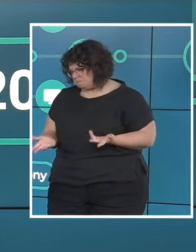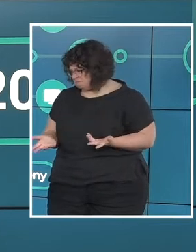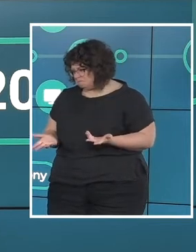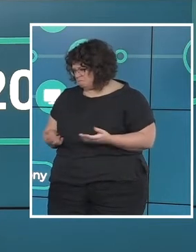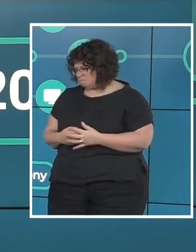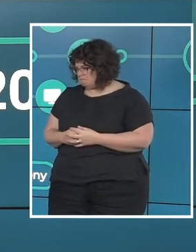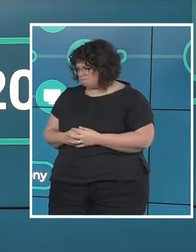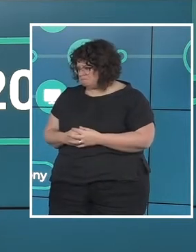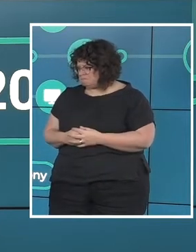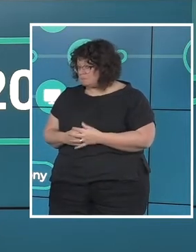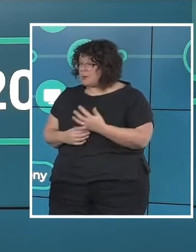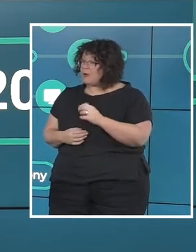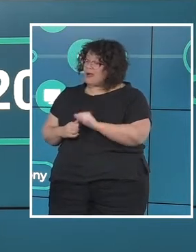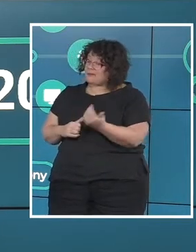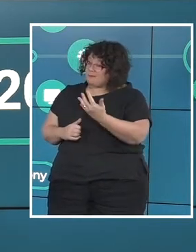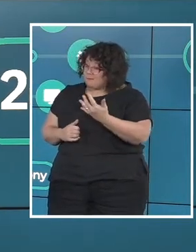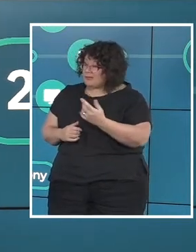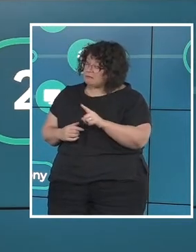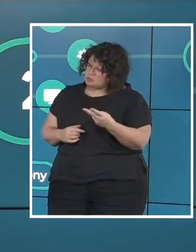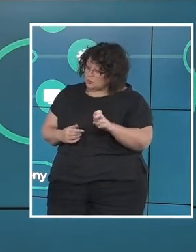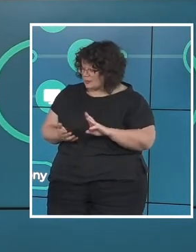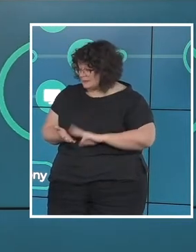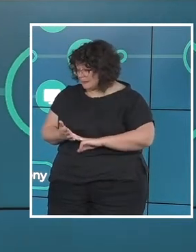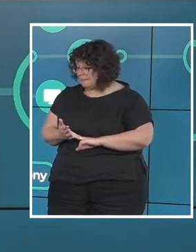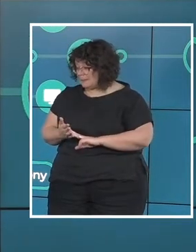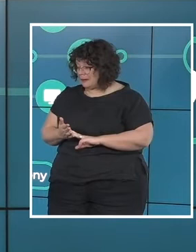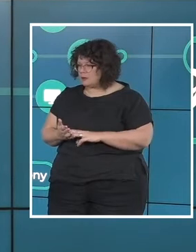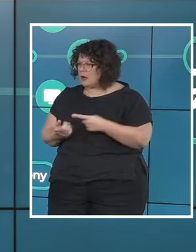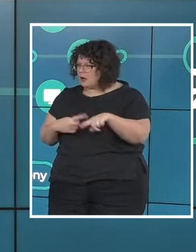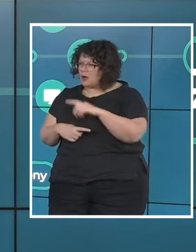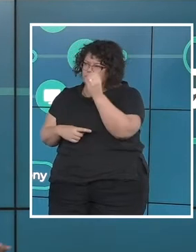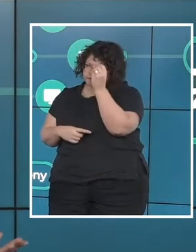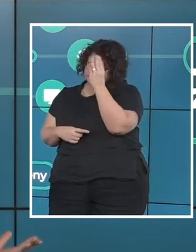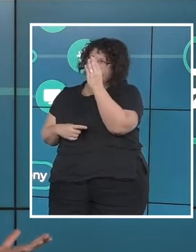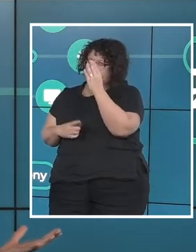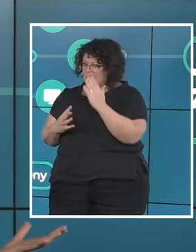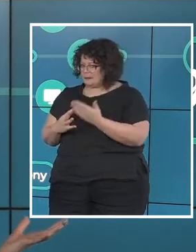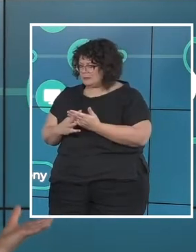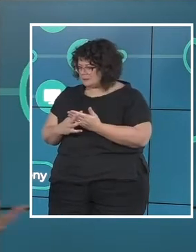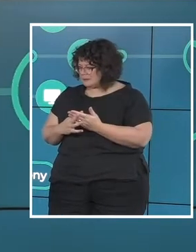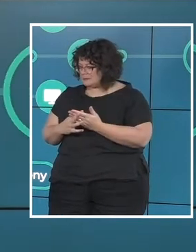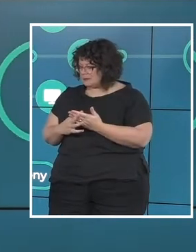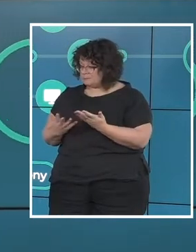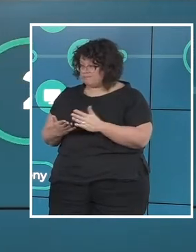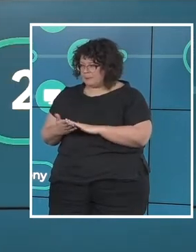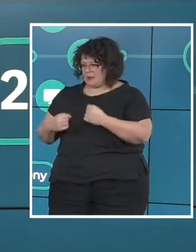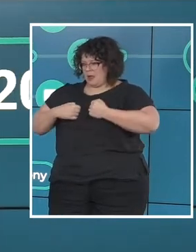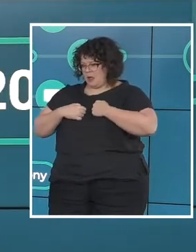And so to us and our team, accessibility is making sure that our users with and without disabilities have an